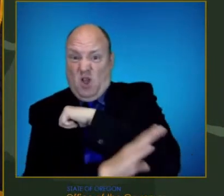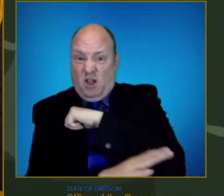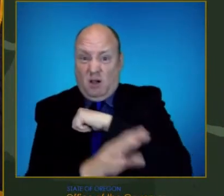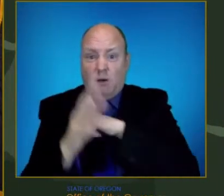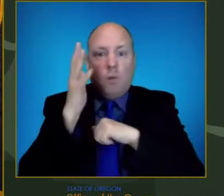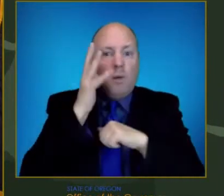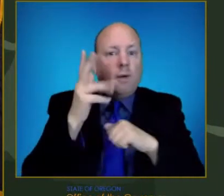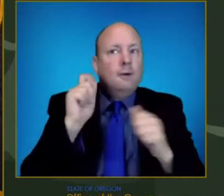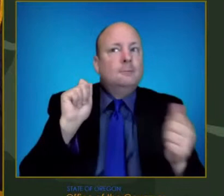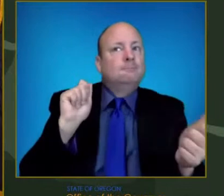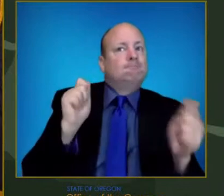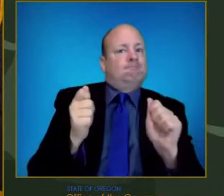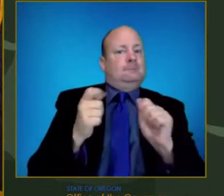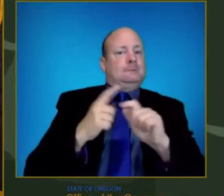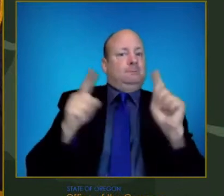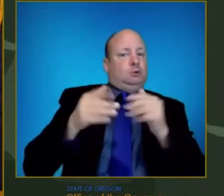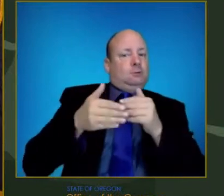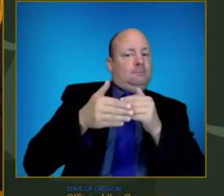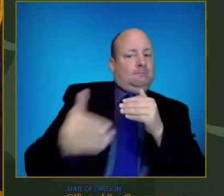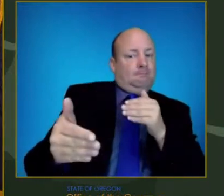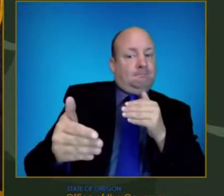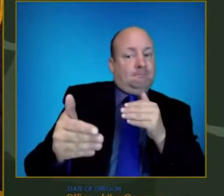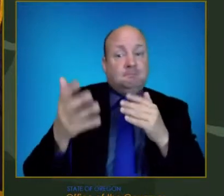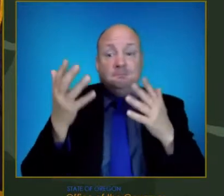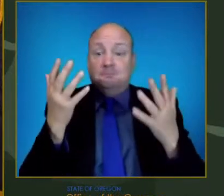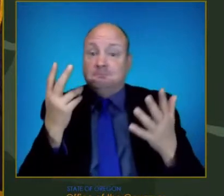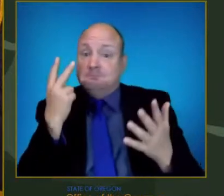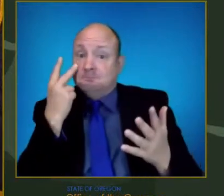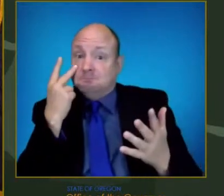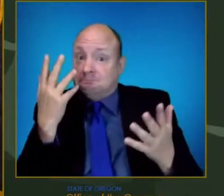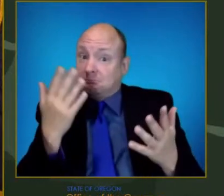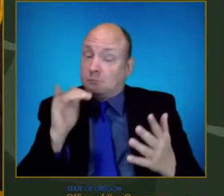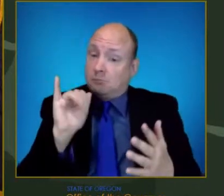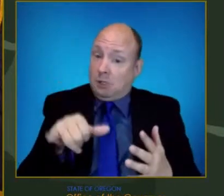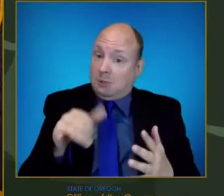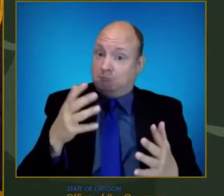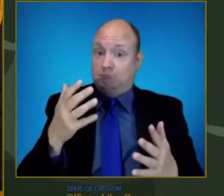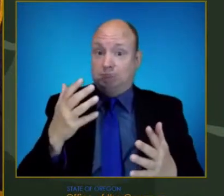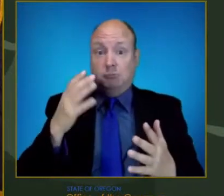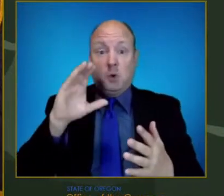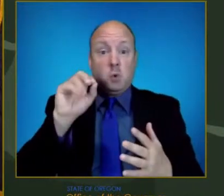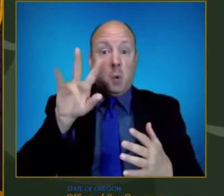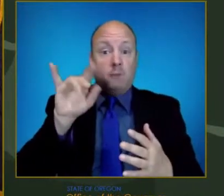June, we were hopeful our communities would be largely free of COVID-19.